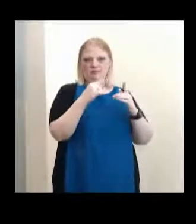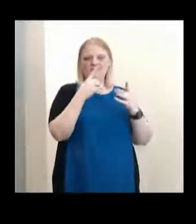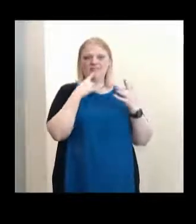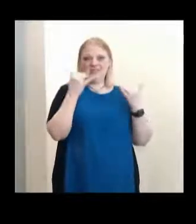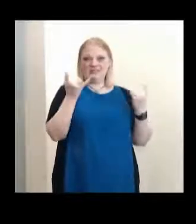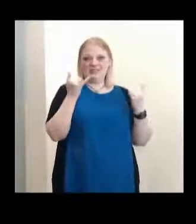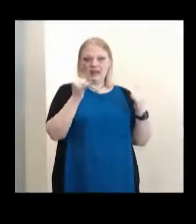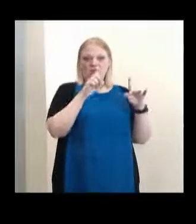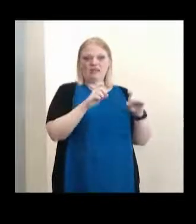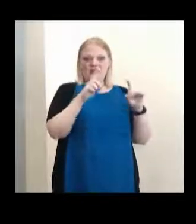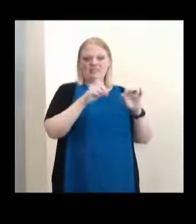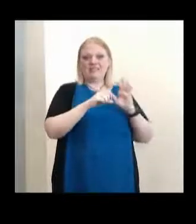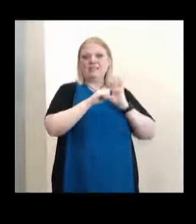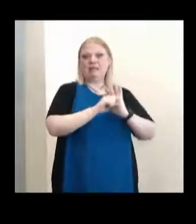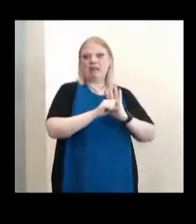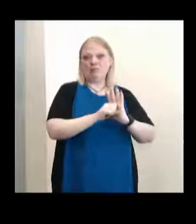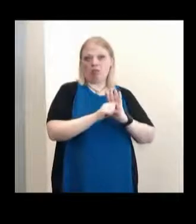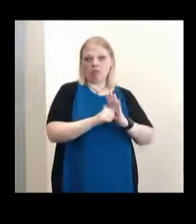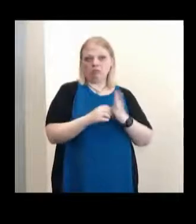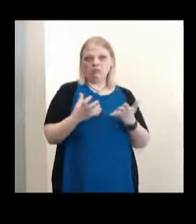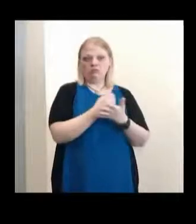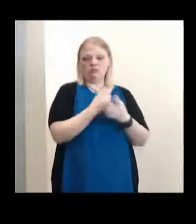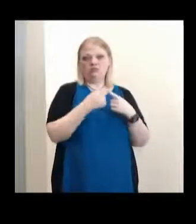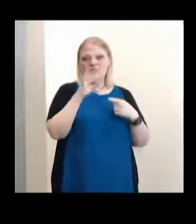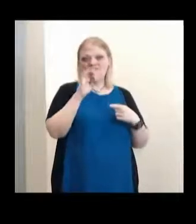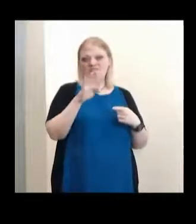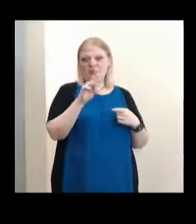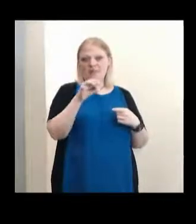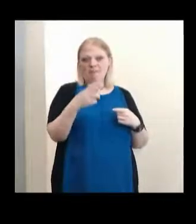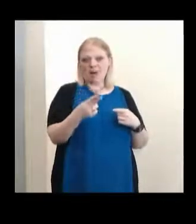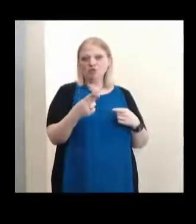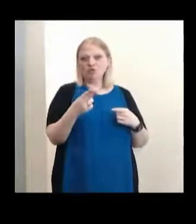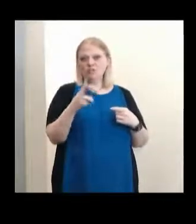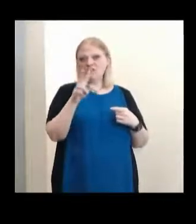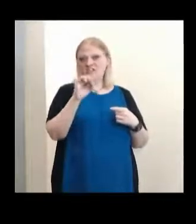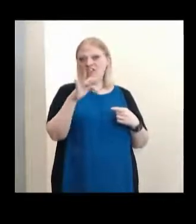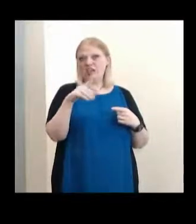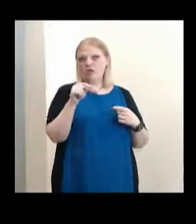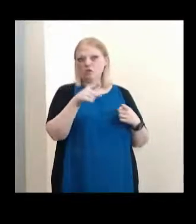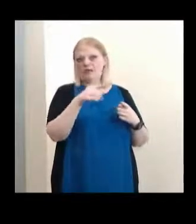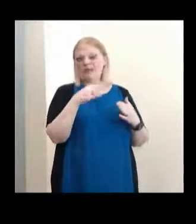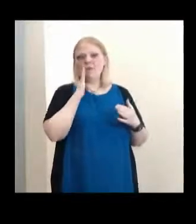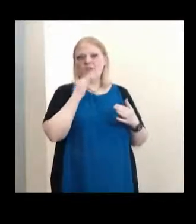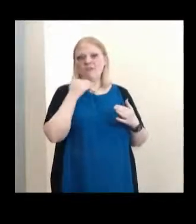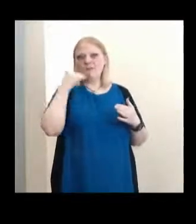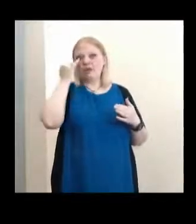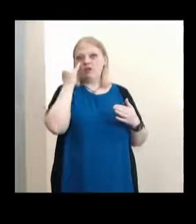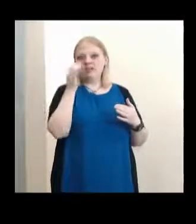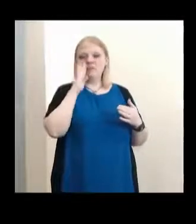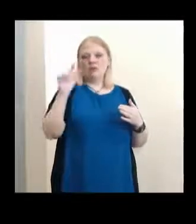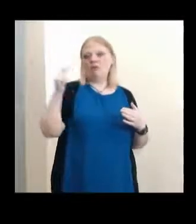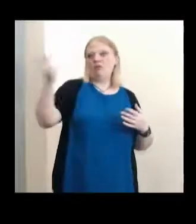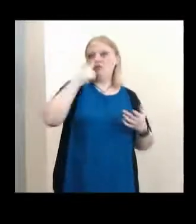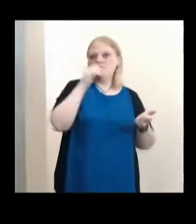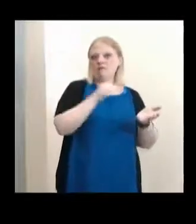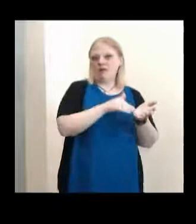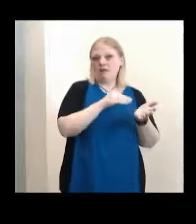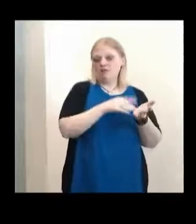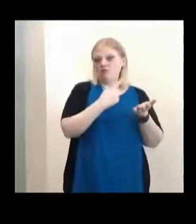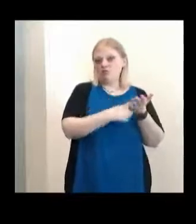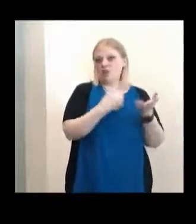that were provided in the month of February and March to them, so we'll have a better idea, but I'll turn it over to the doctor to talk more.